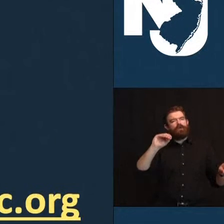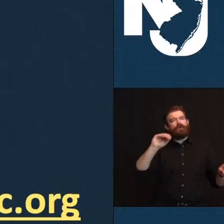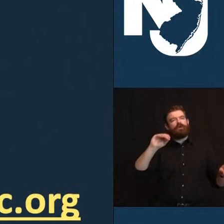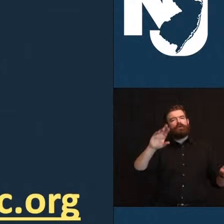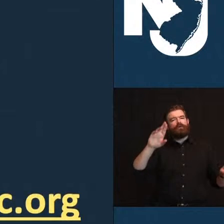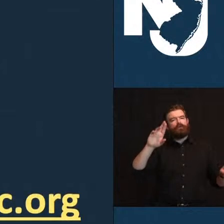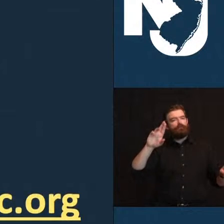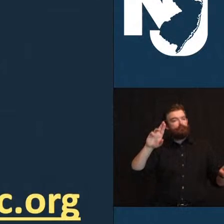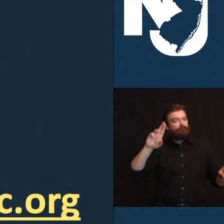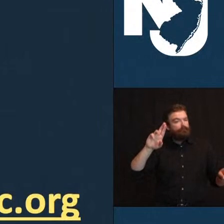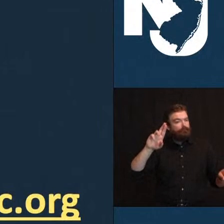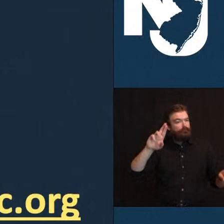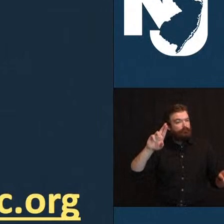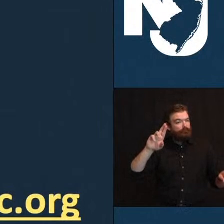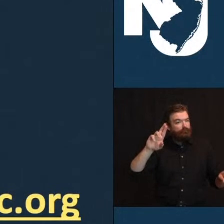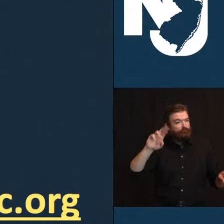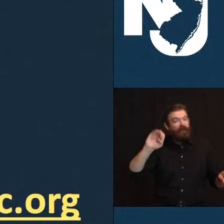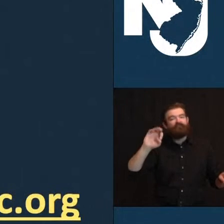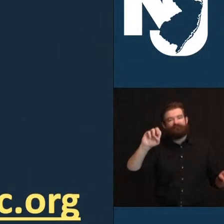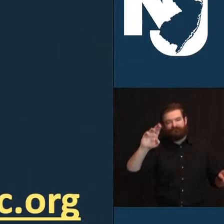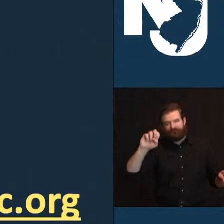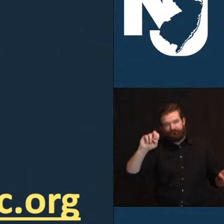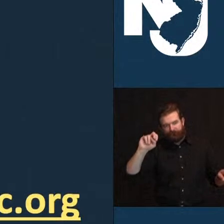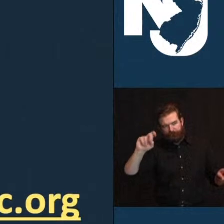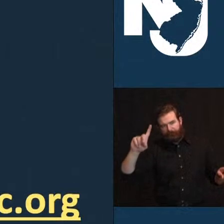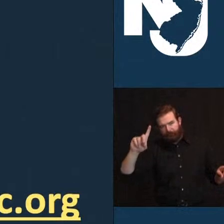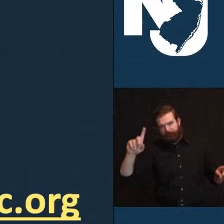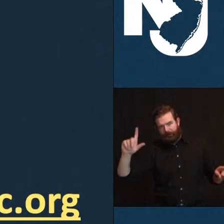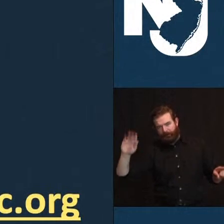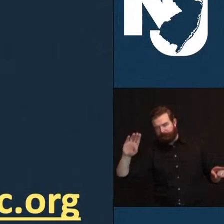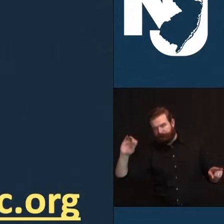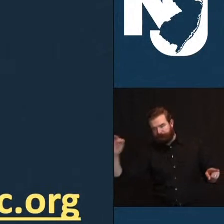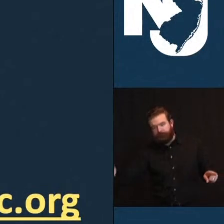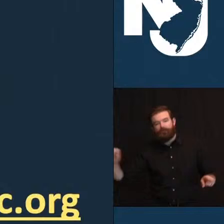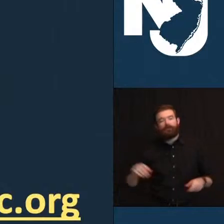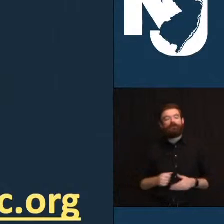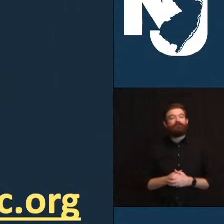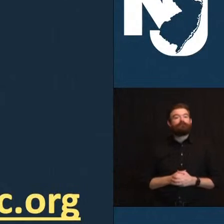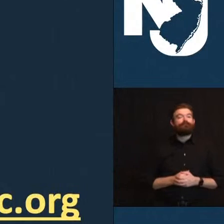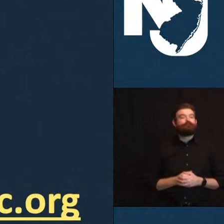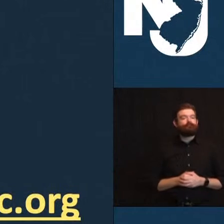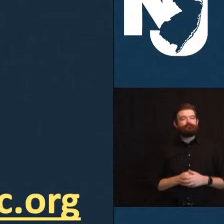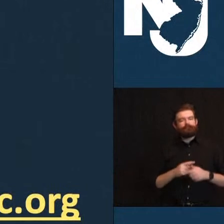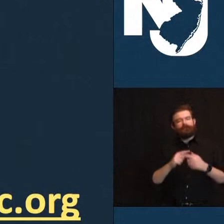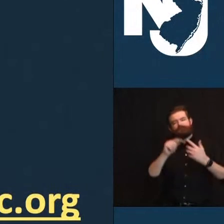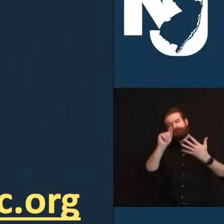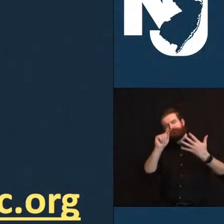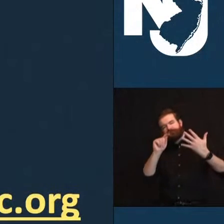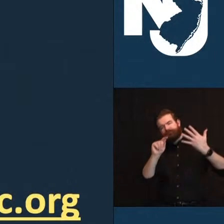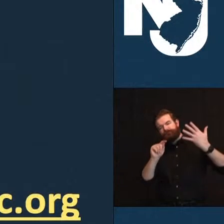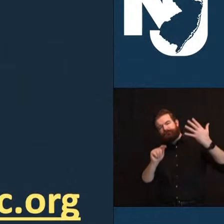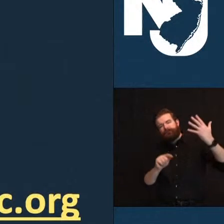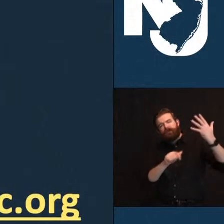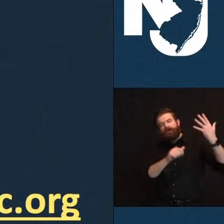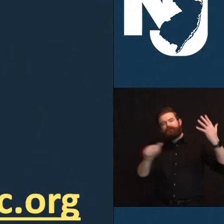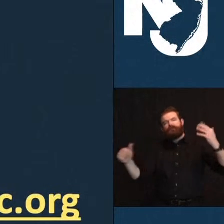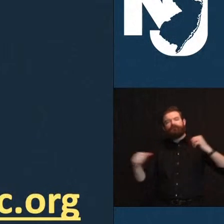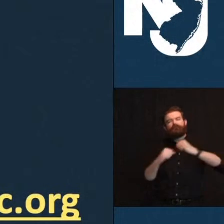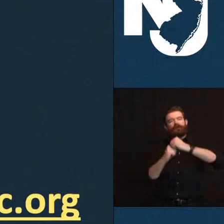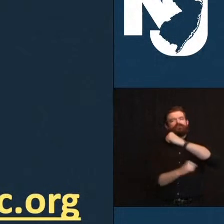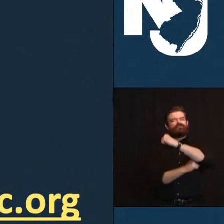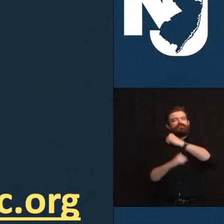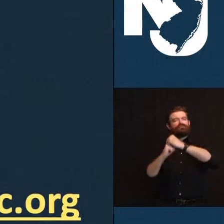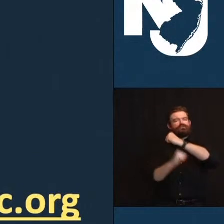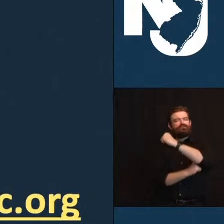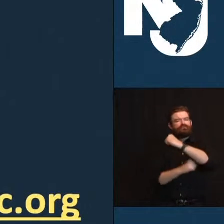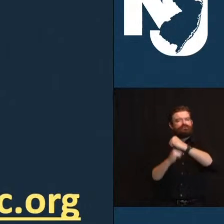Charitable Trust, the Horizon Foundation for New Jersey, and the Russell Berry Foundation for their tremendous efforts. Again, the website